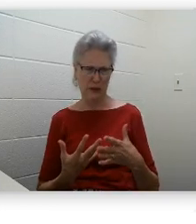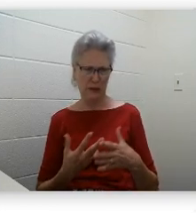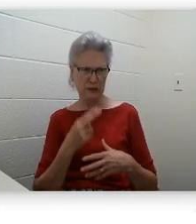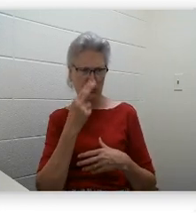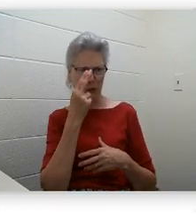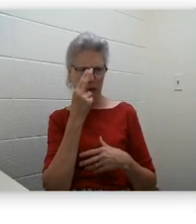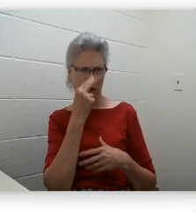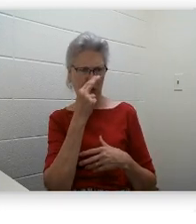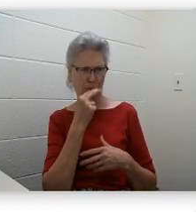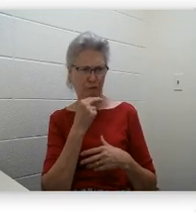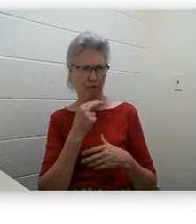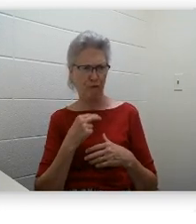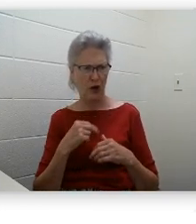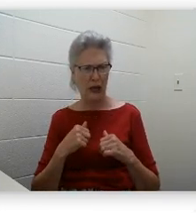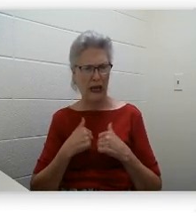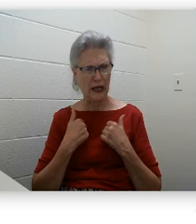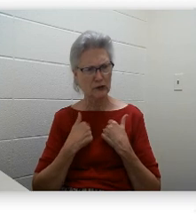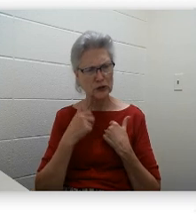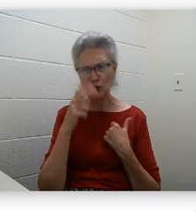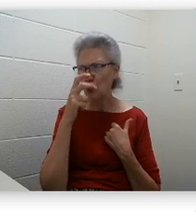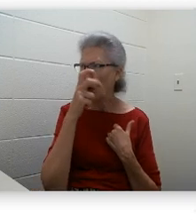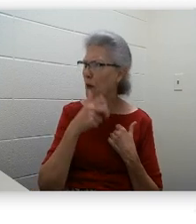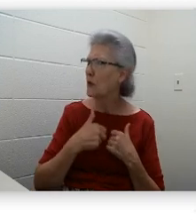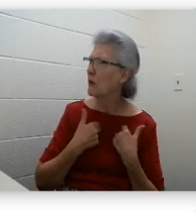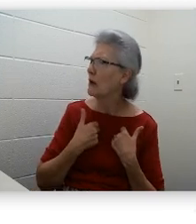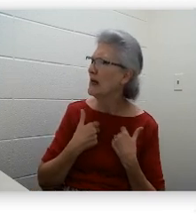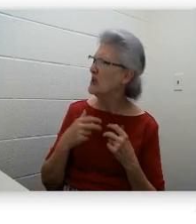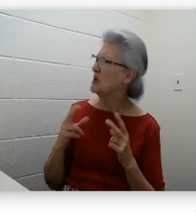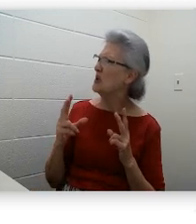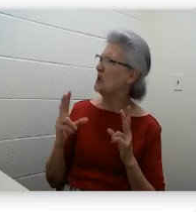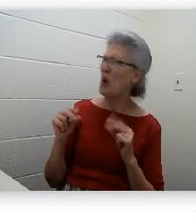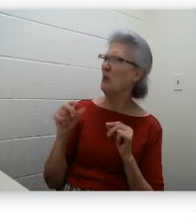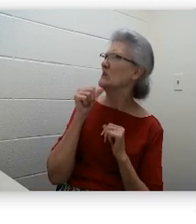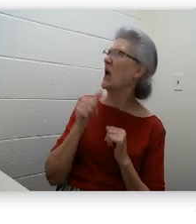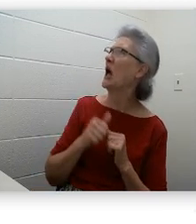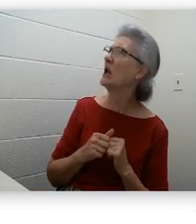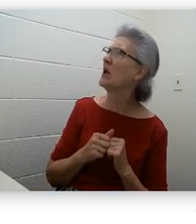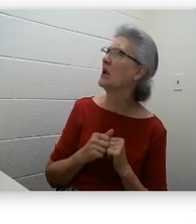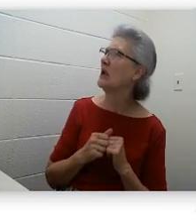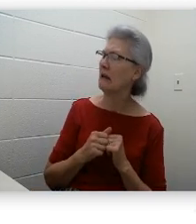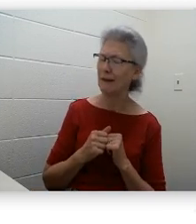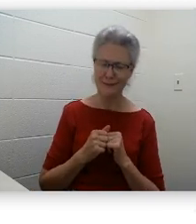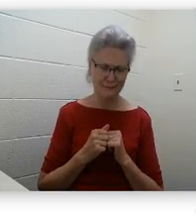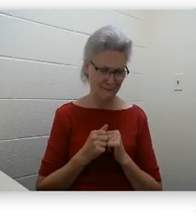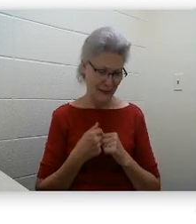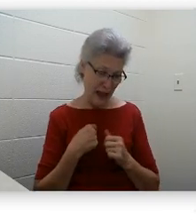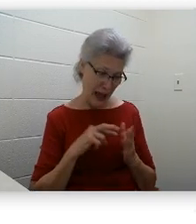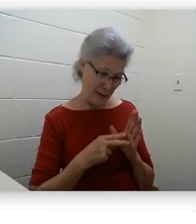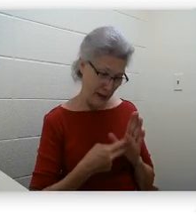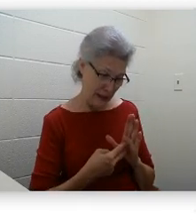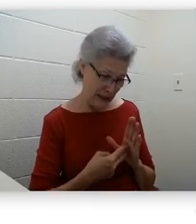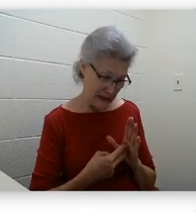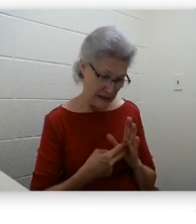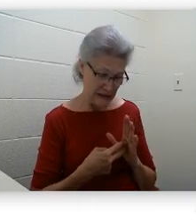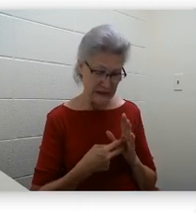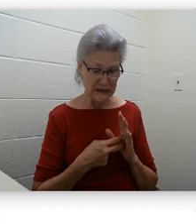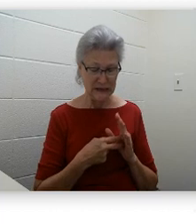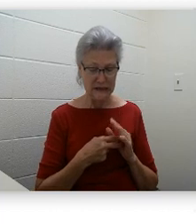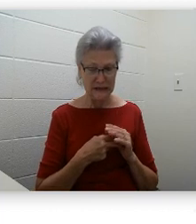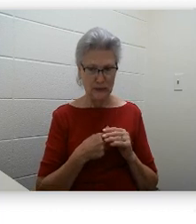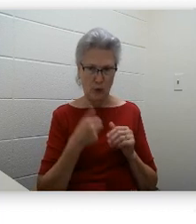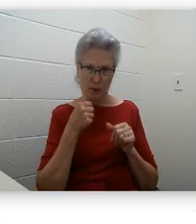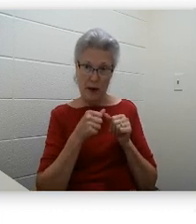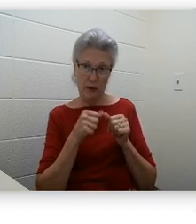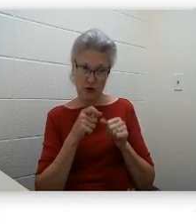funny address. No, it isn't, he said. I mean, Wendy said nicely,